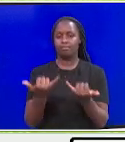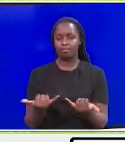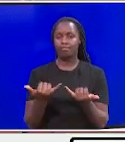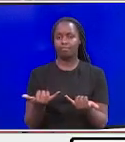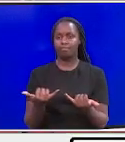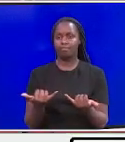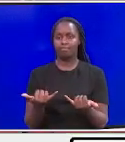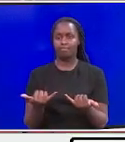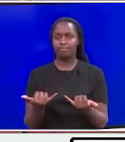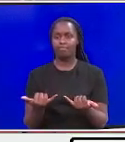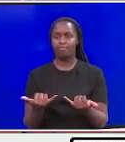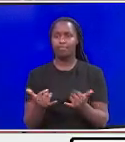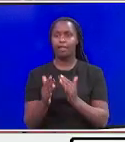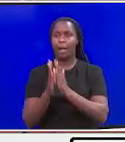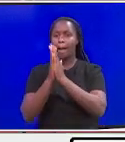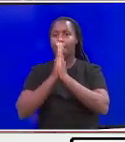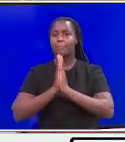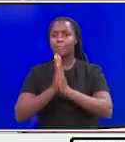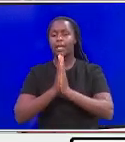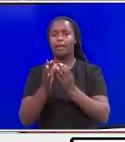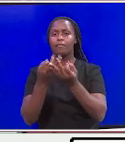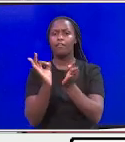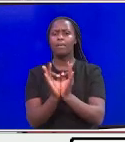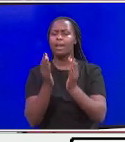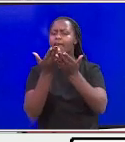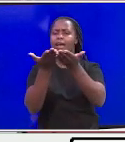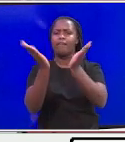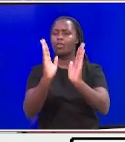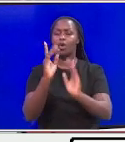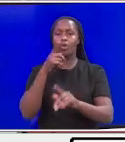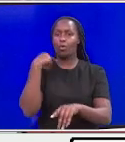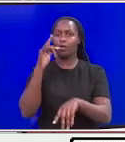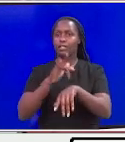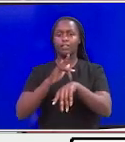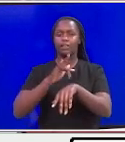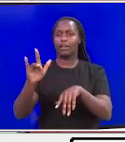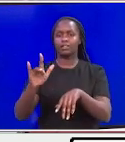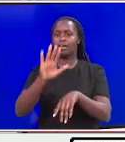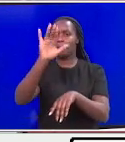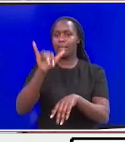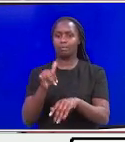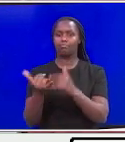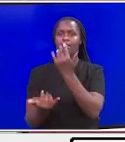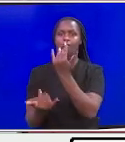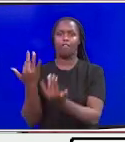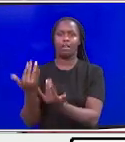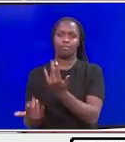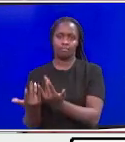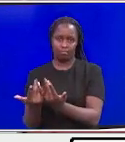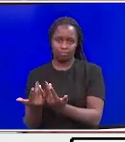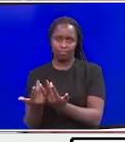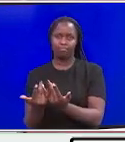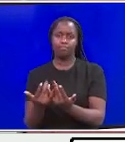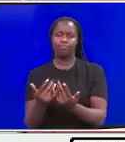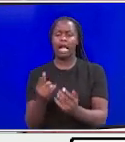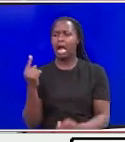of shock. Kuombea familia za wote ambao kwamba wameathirika na janga hili, ya kuwa